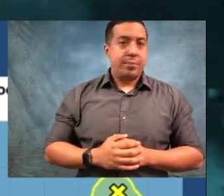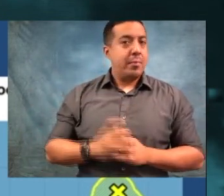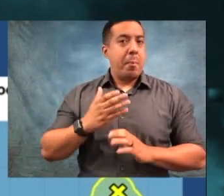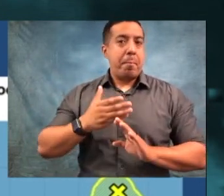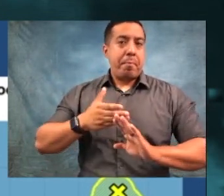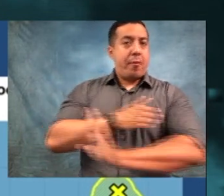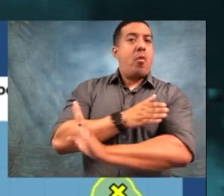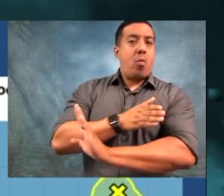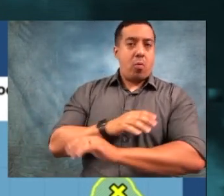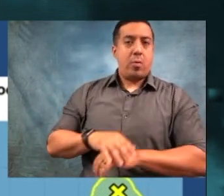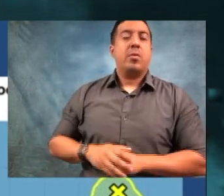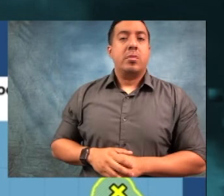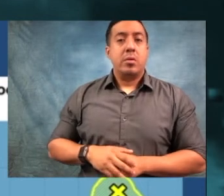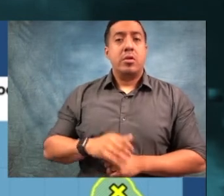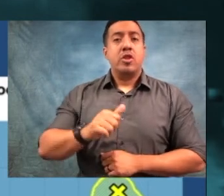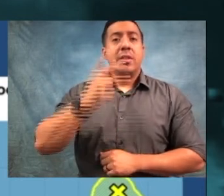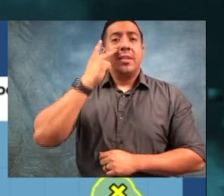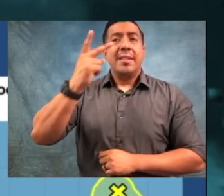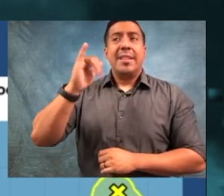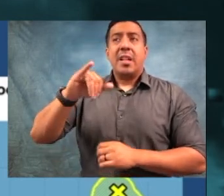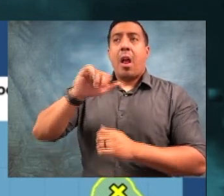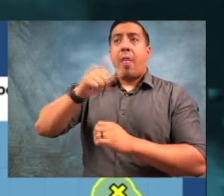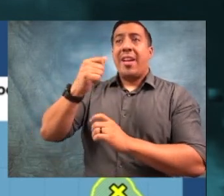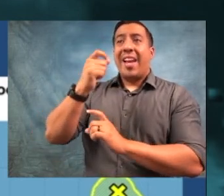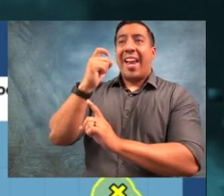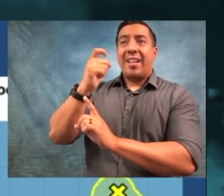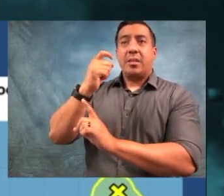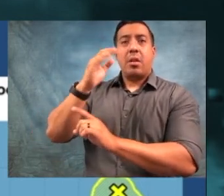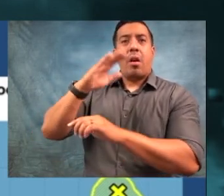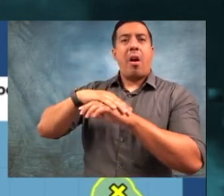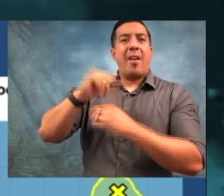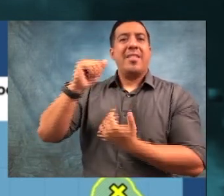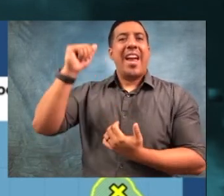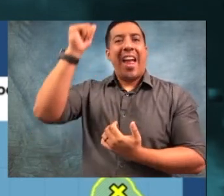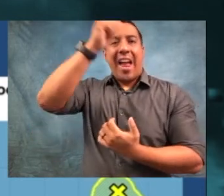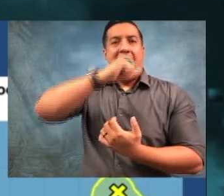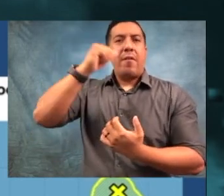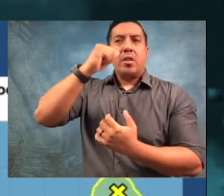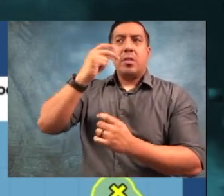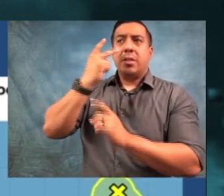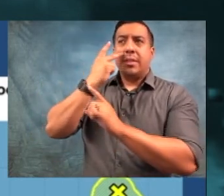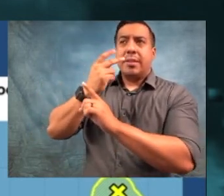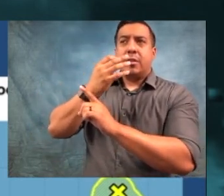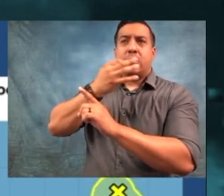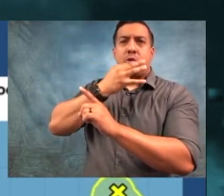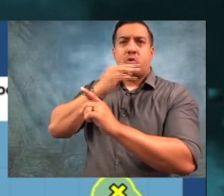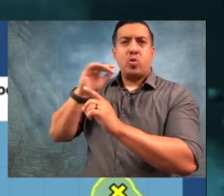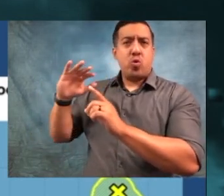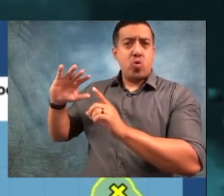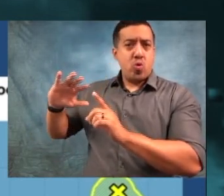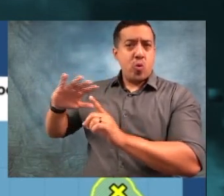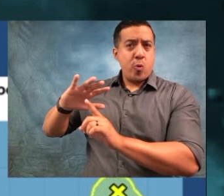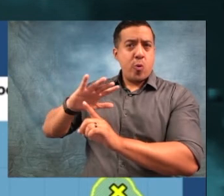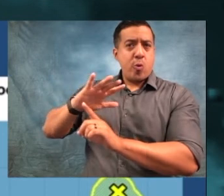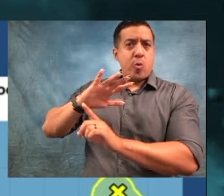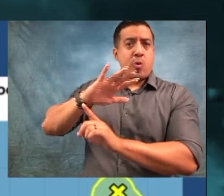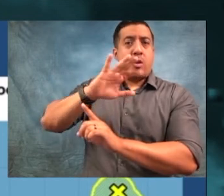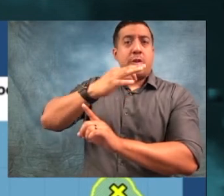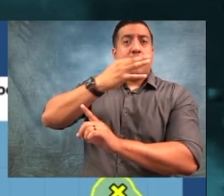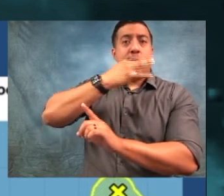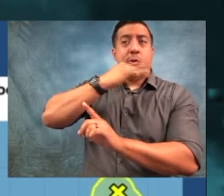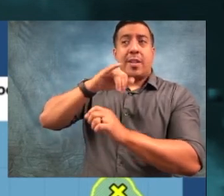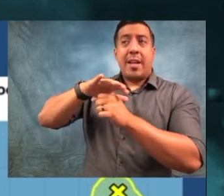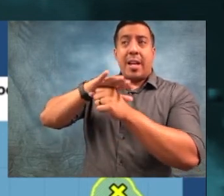take action. And then you can see another disturbance at point X coming off the coast of Africa and